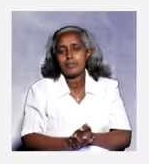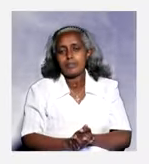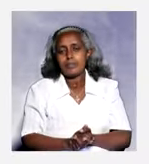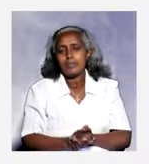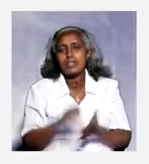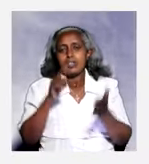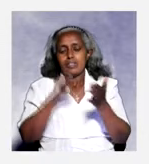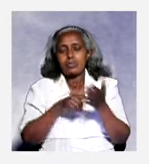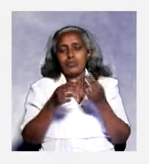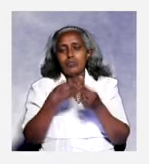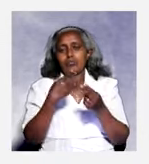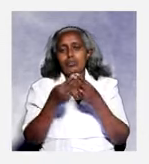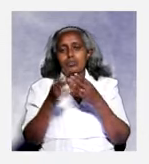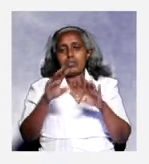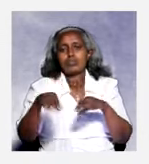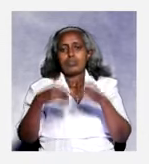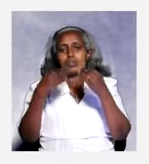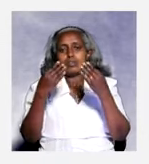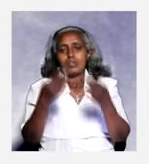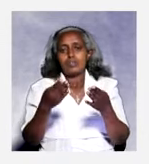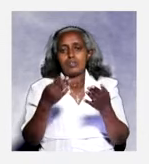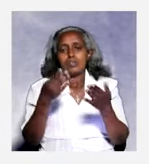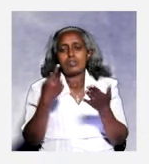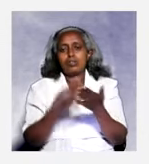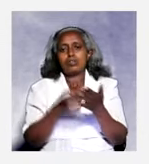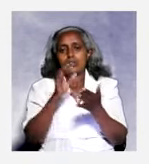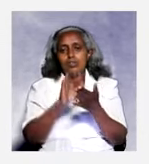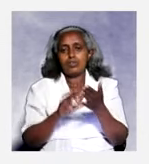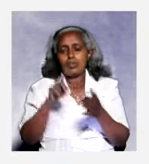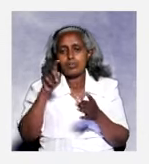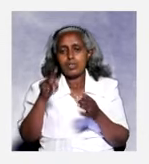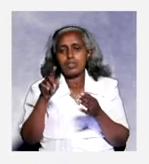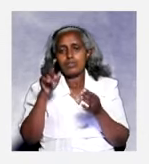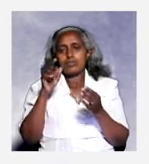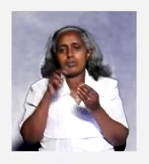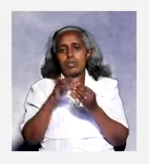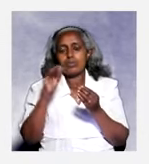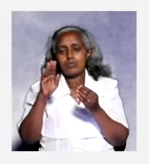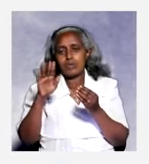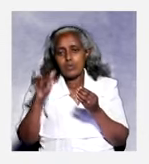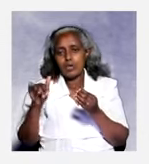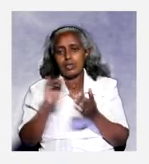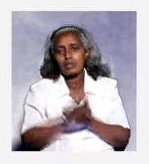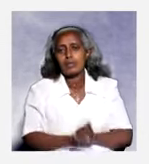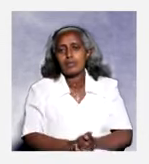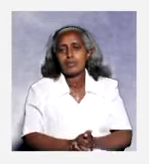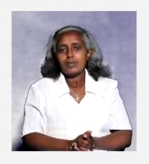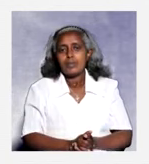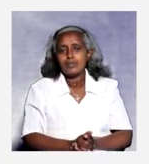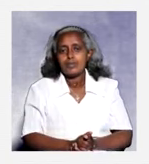So, the dot product will be given us in this form AX BX plus AY BY.